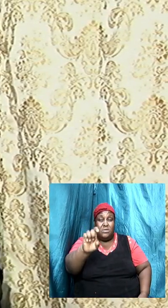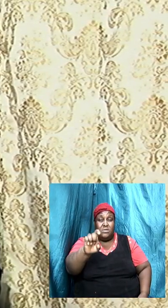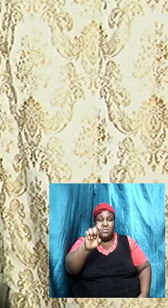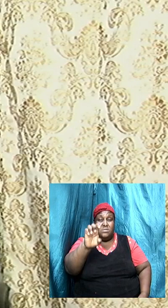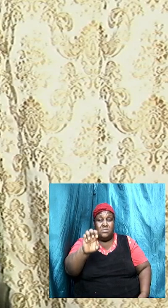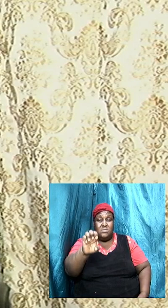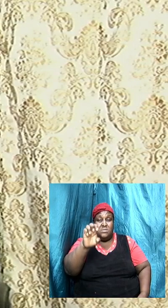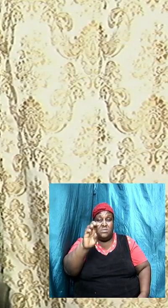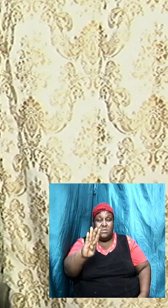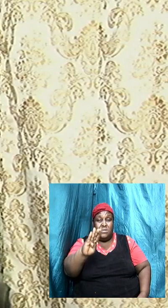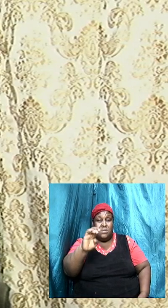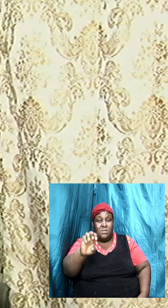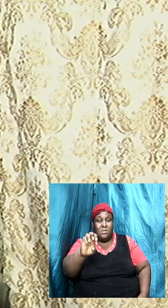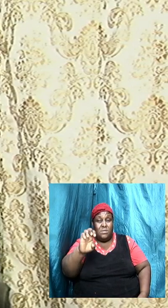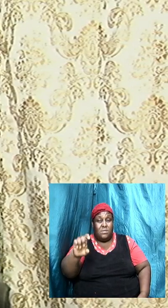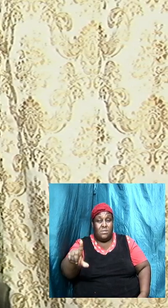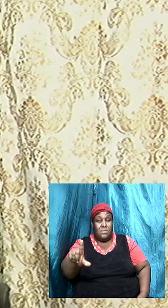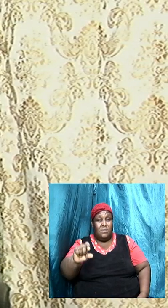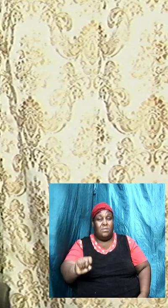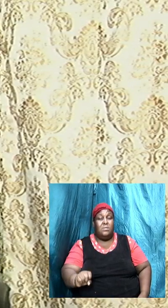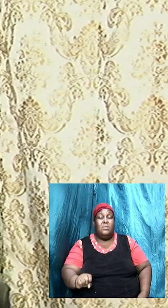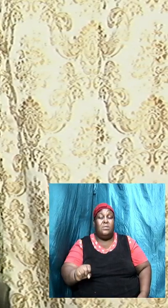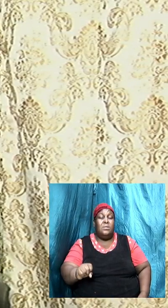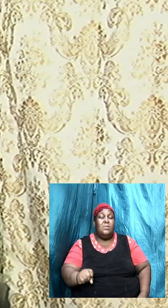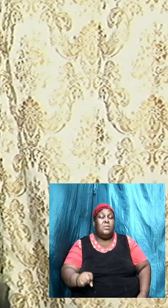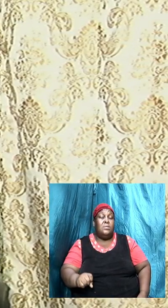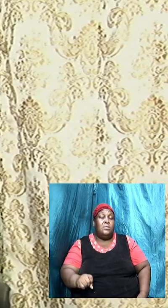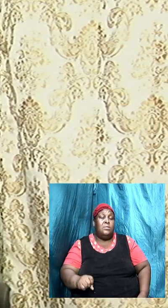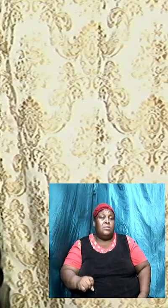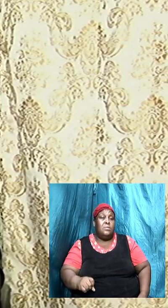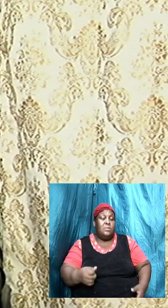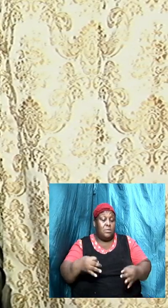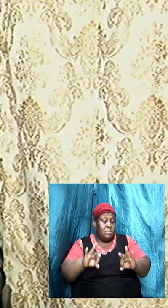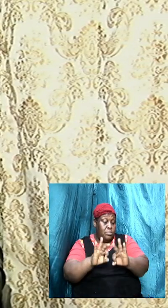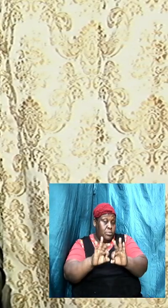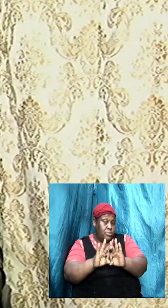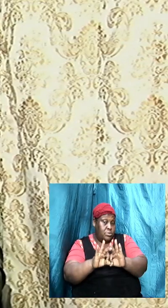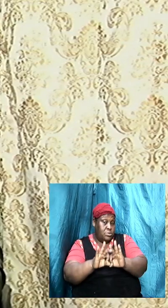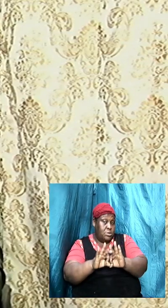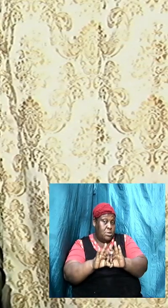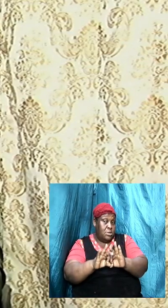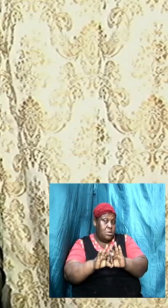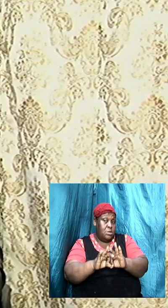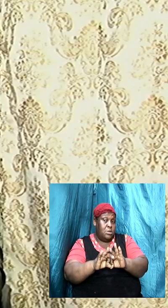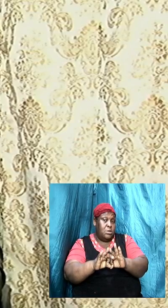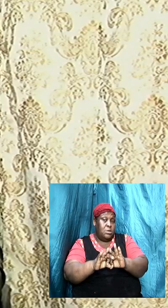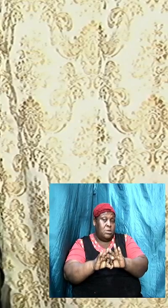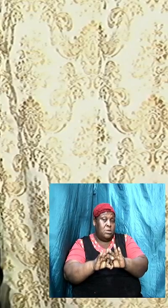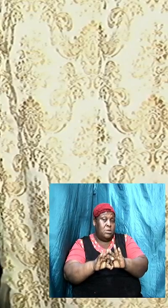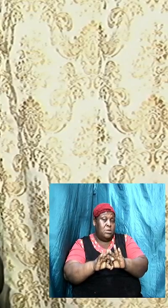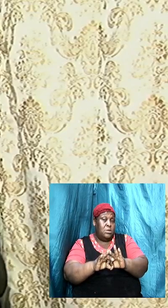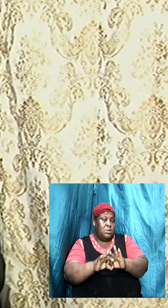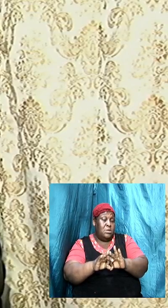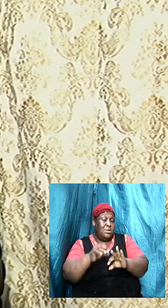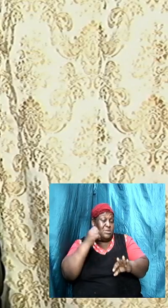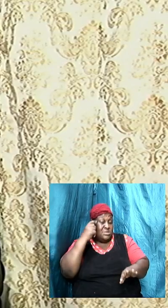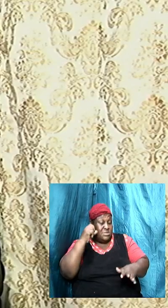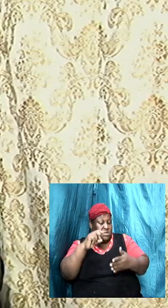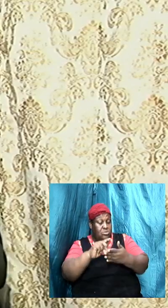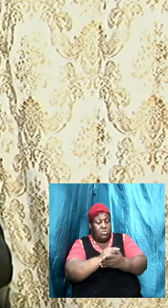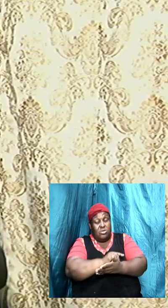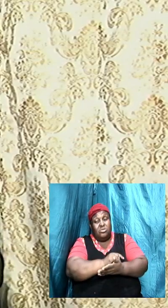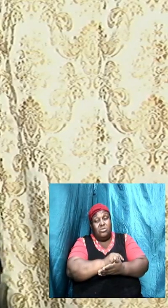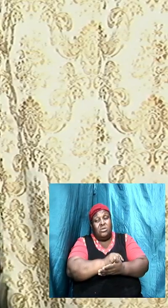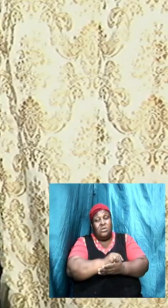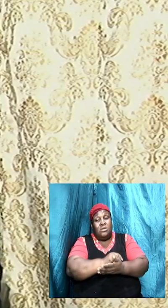And it's important that we understand the doctrine of Jezebel and see how